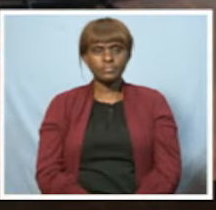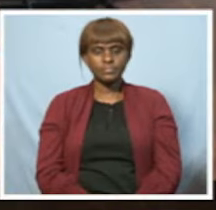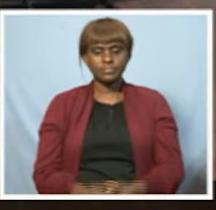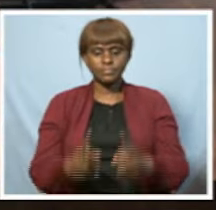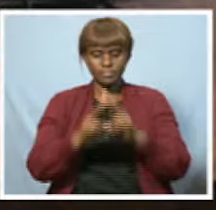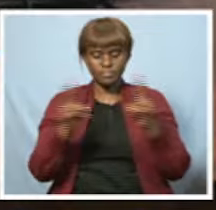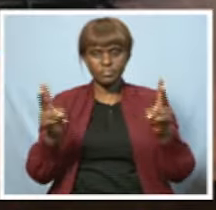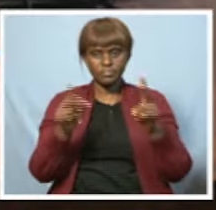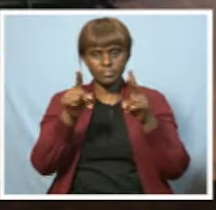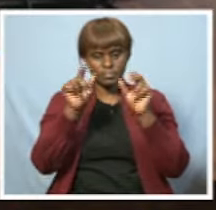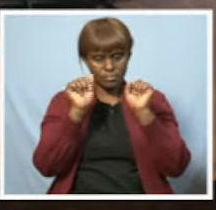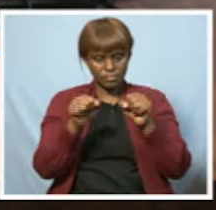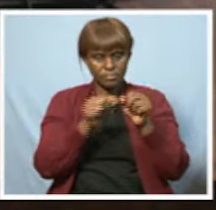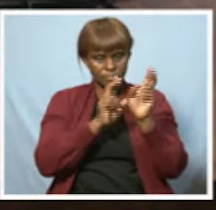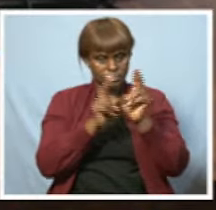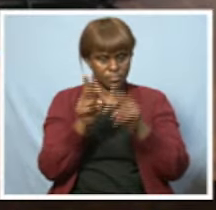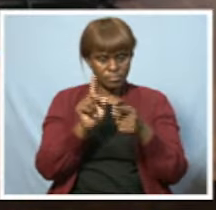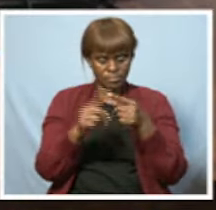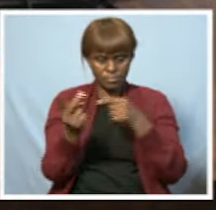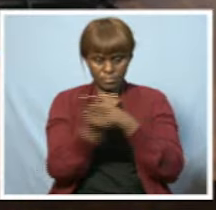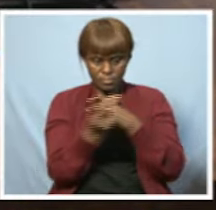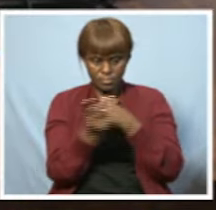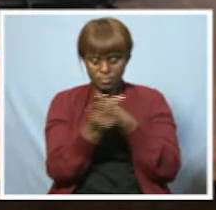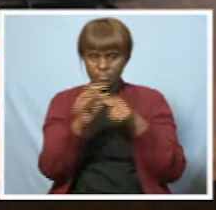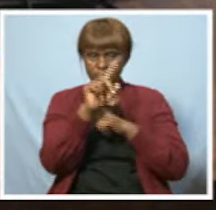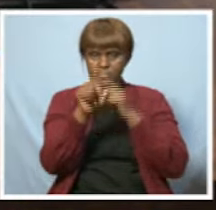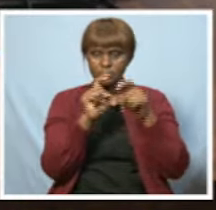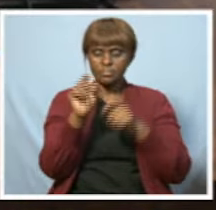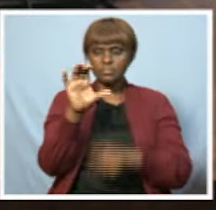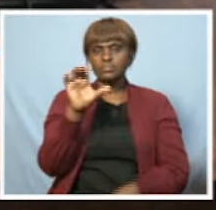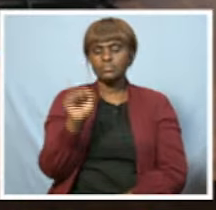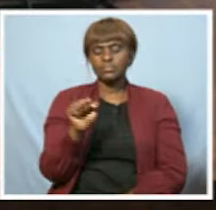So you can respond to those two, CS.